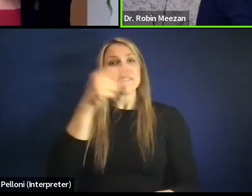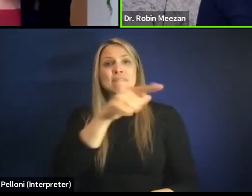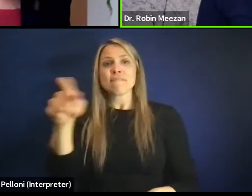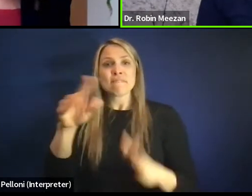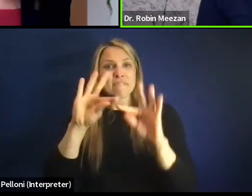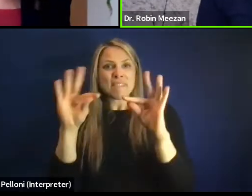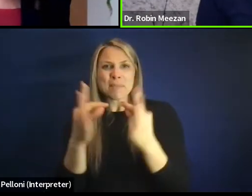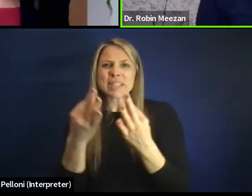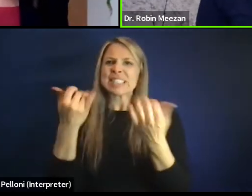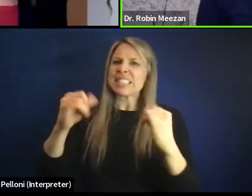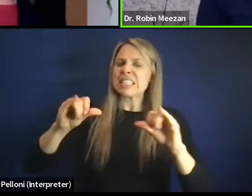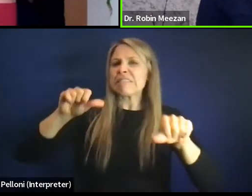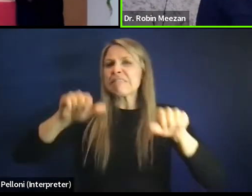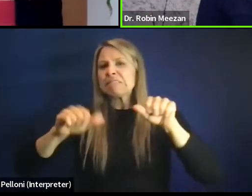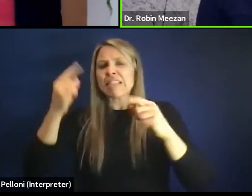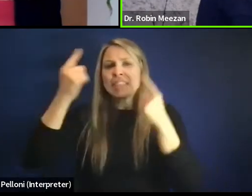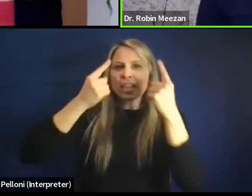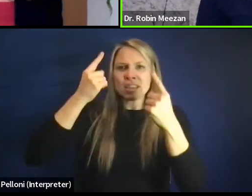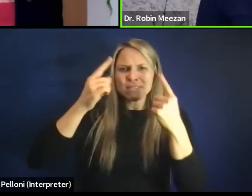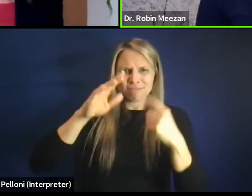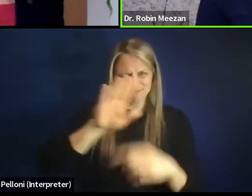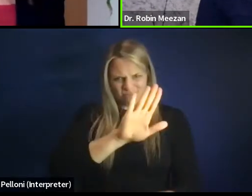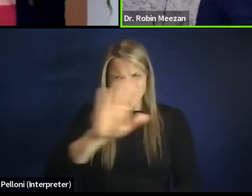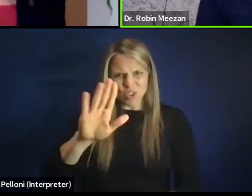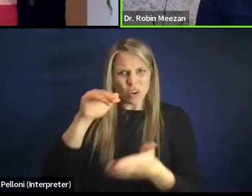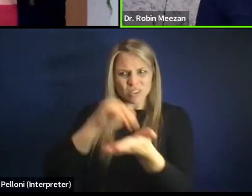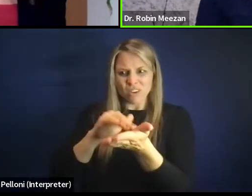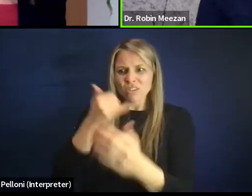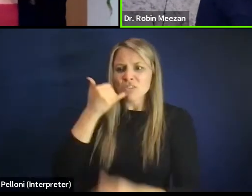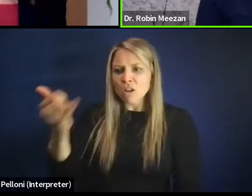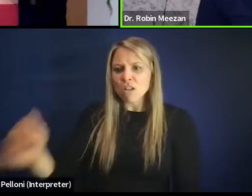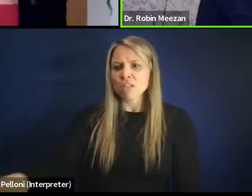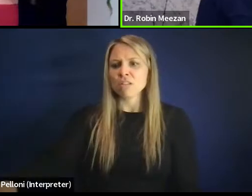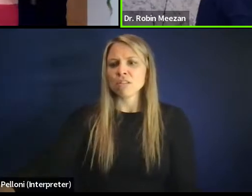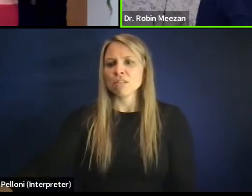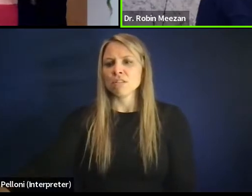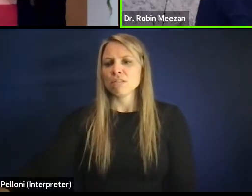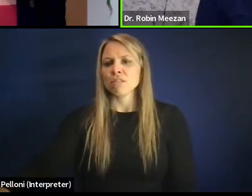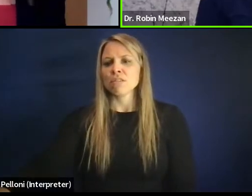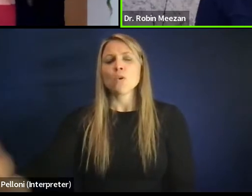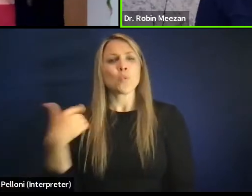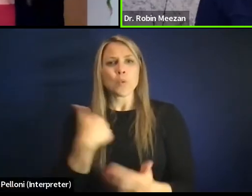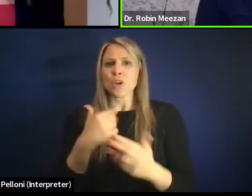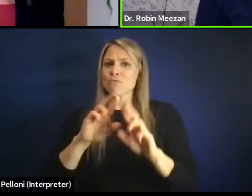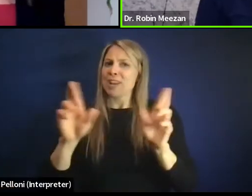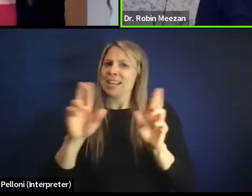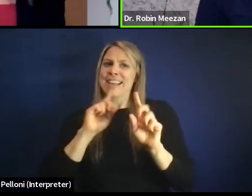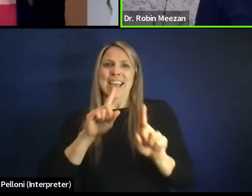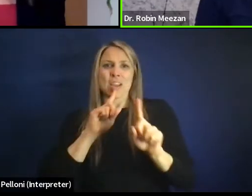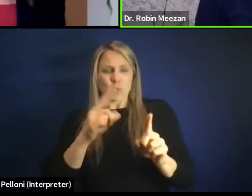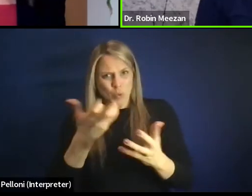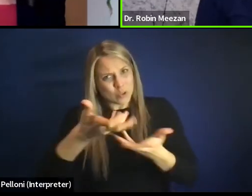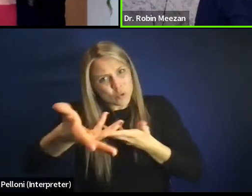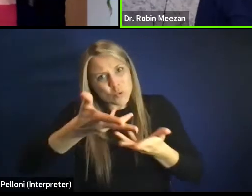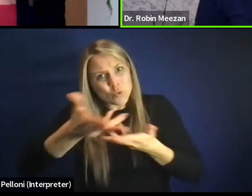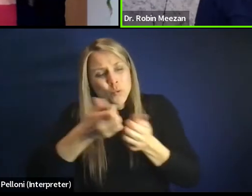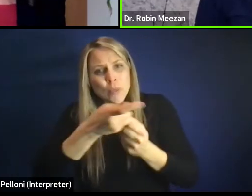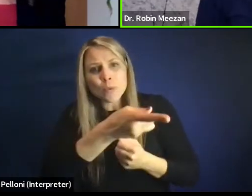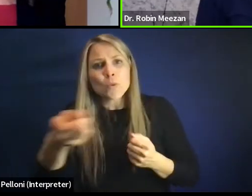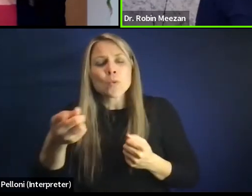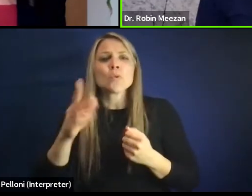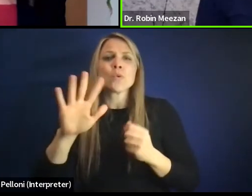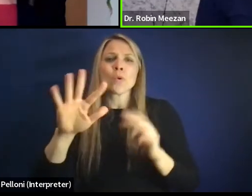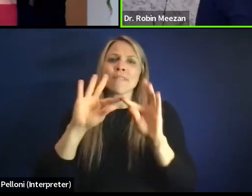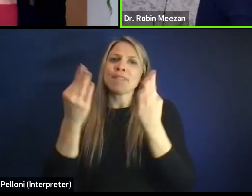still thinking about it, call your pediatrician. We're really available to answer these questions, and we want to be talking to you or your family